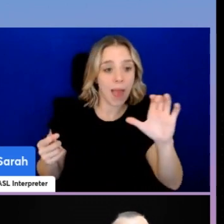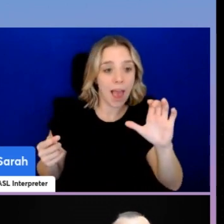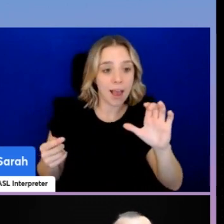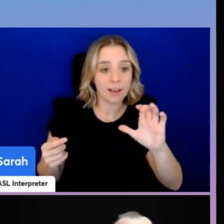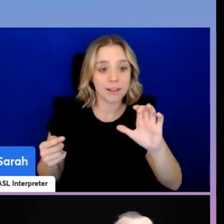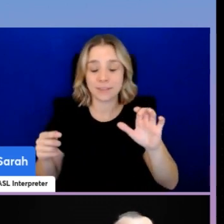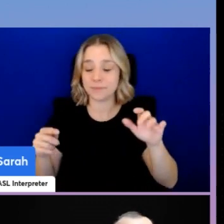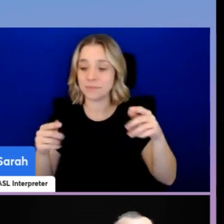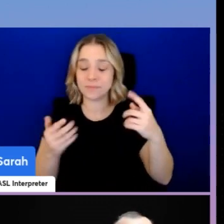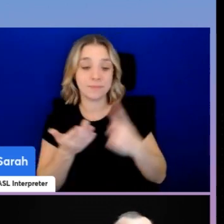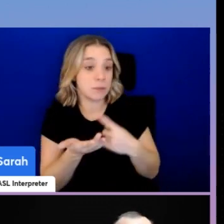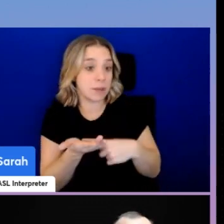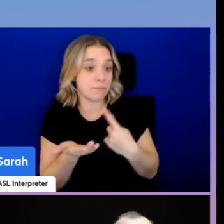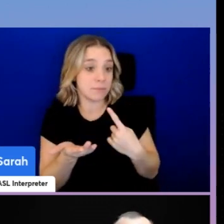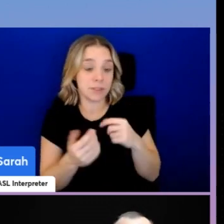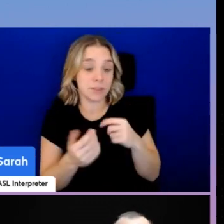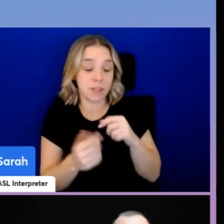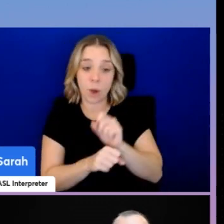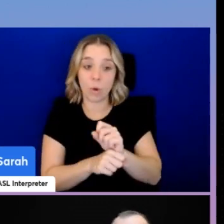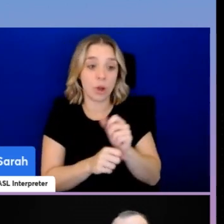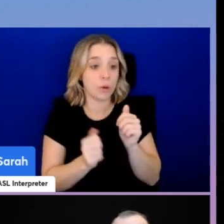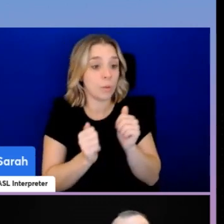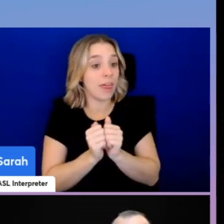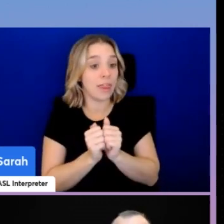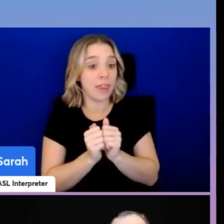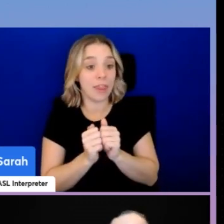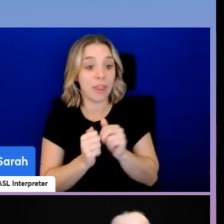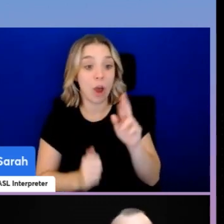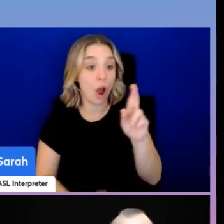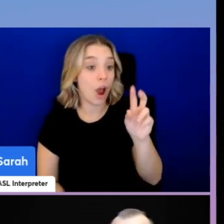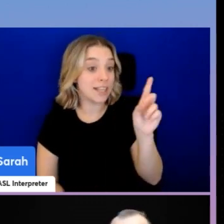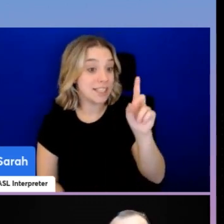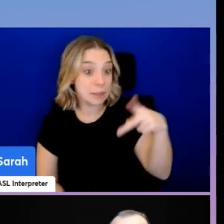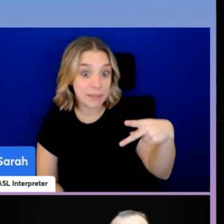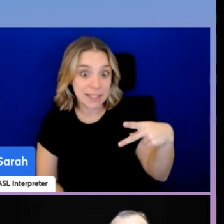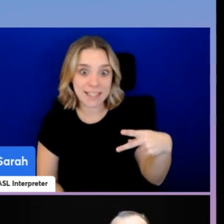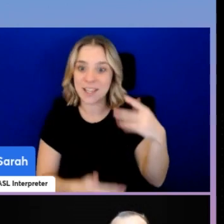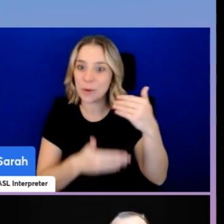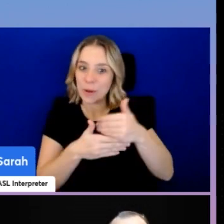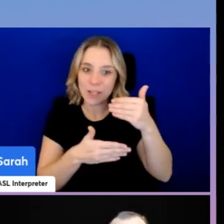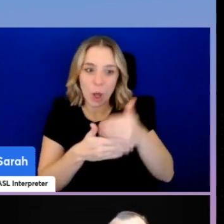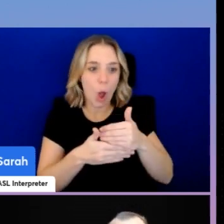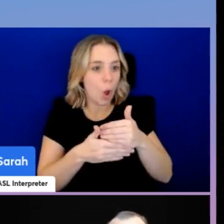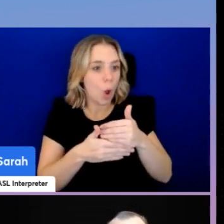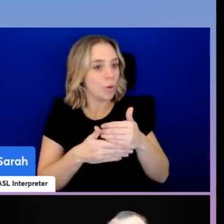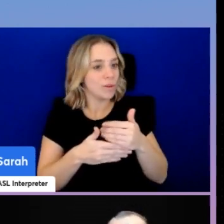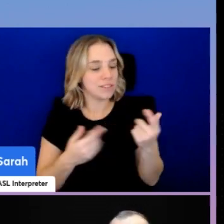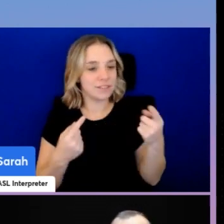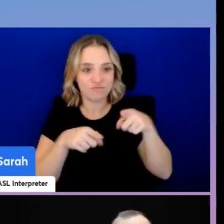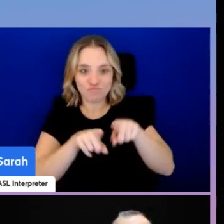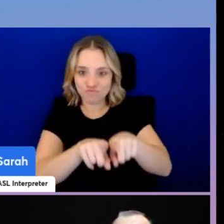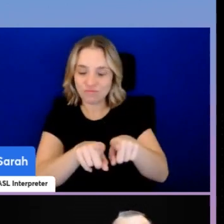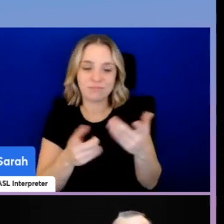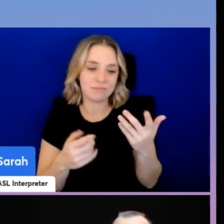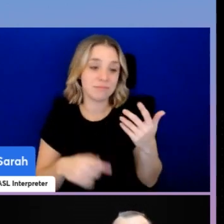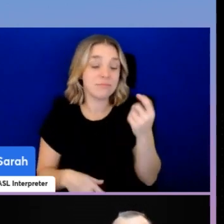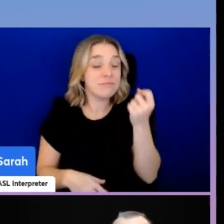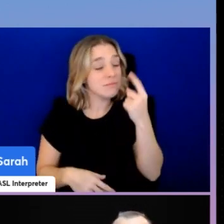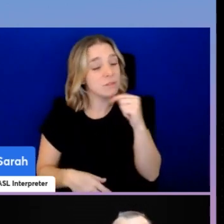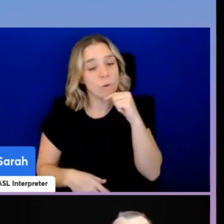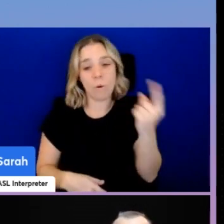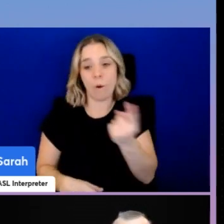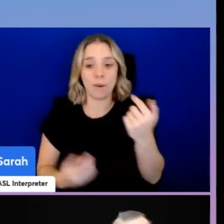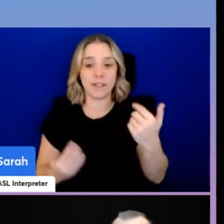laptop, sometimes I work on an RDP Windows instance, and I do not always